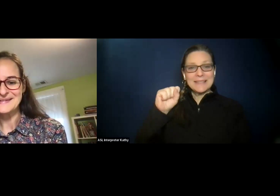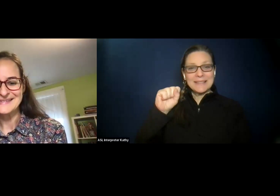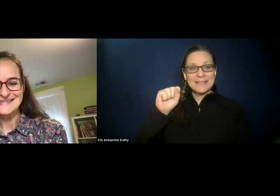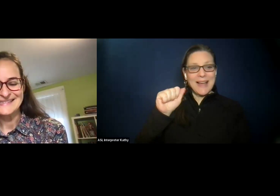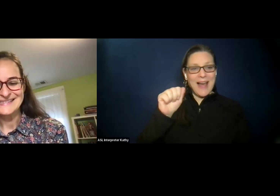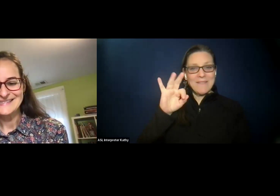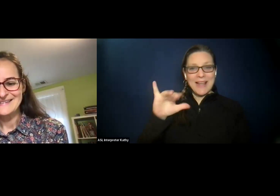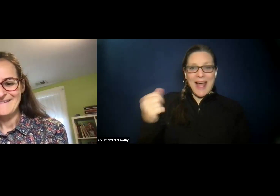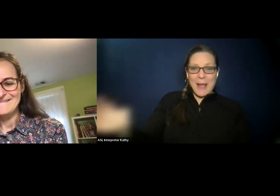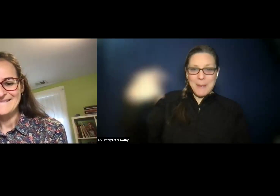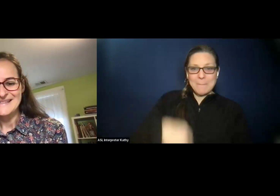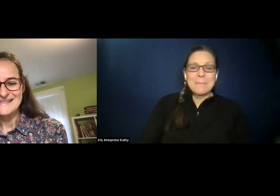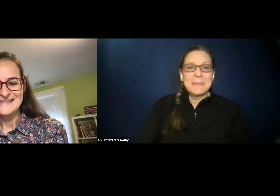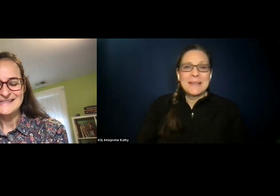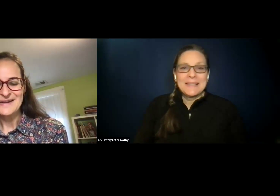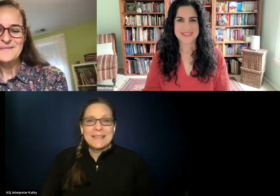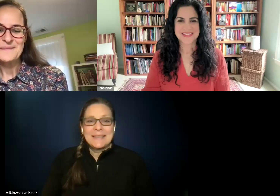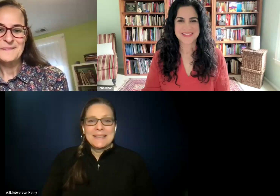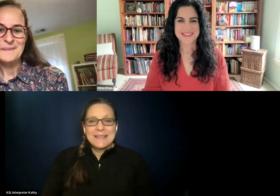up.